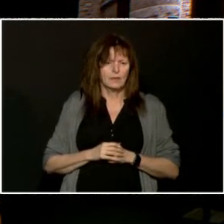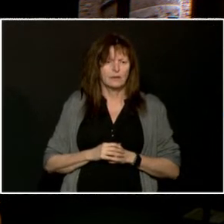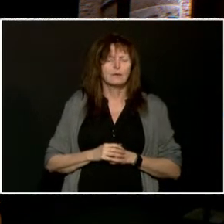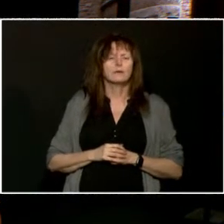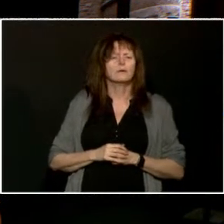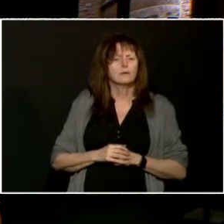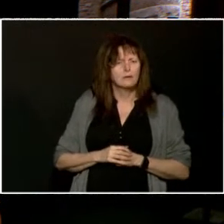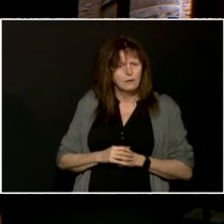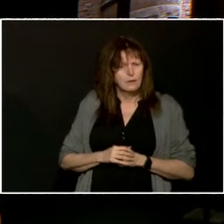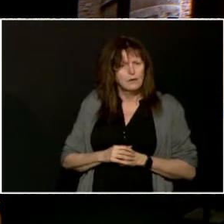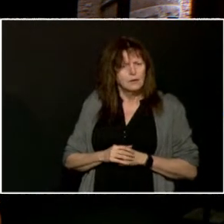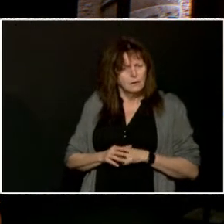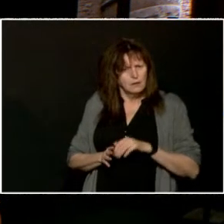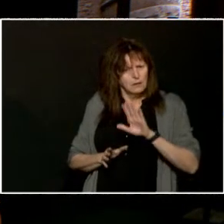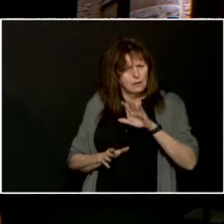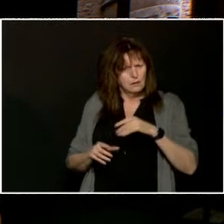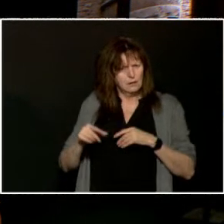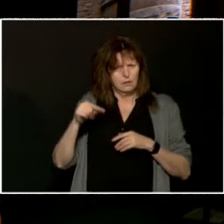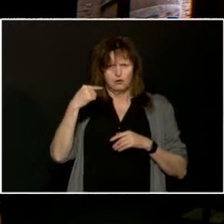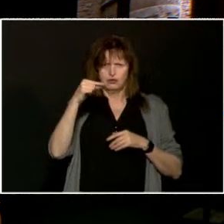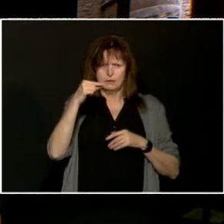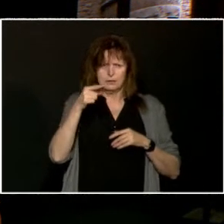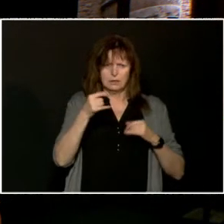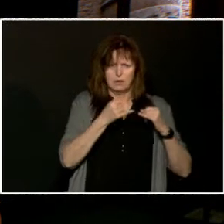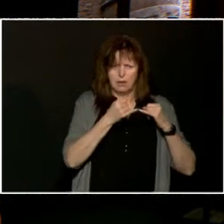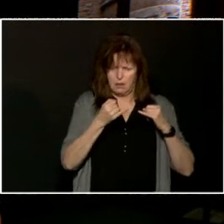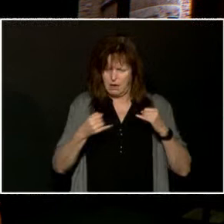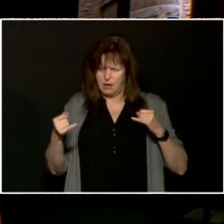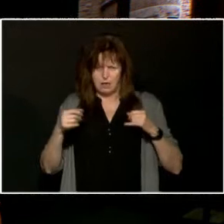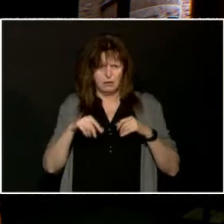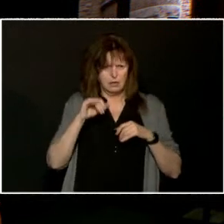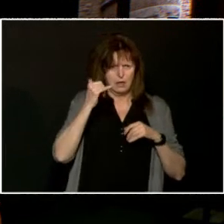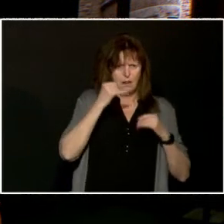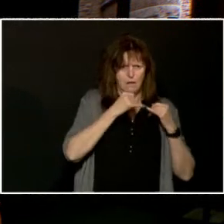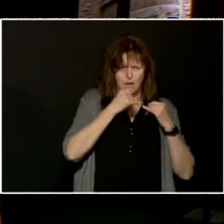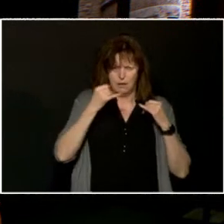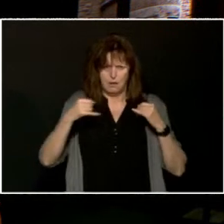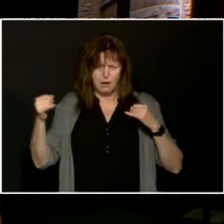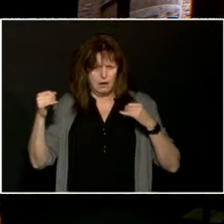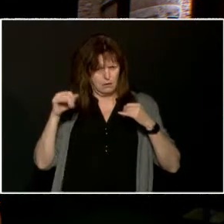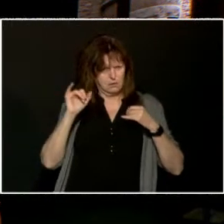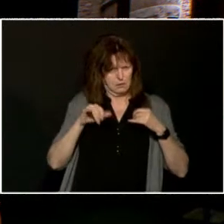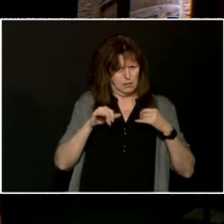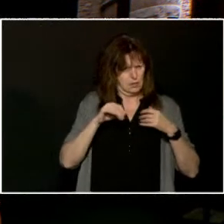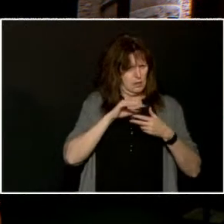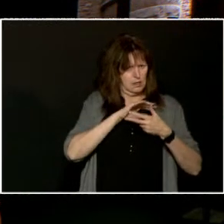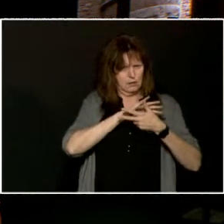and the yellow line, that there's a pretty good payoff for another investment in 2 weeks